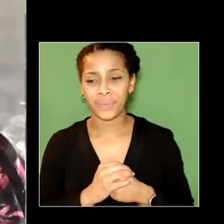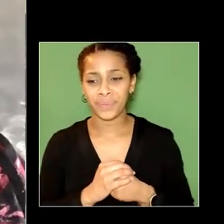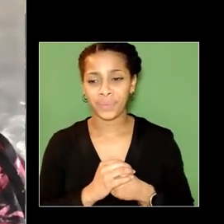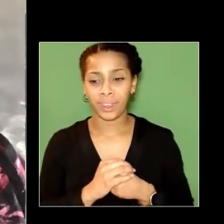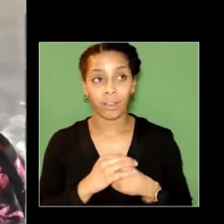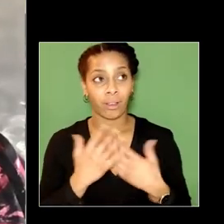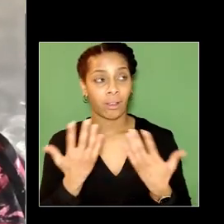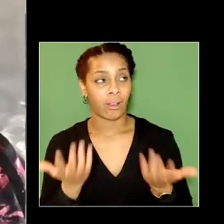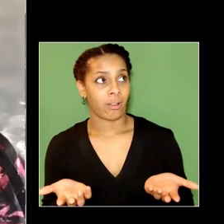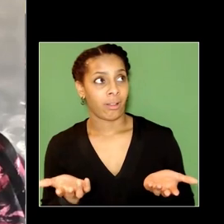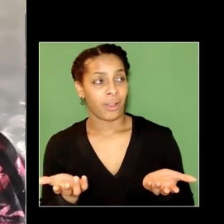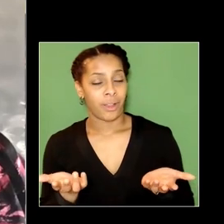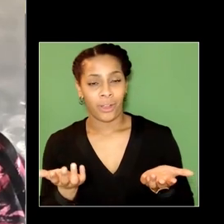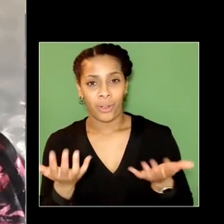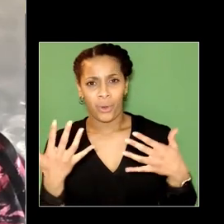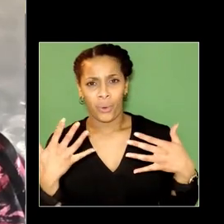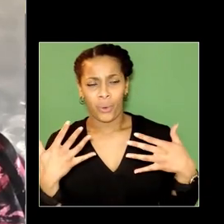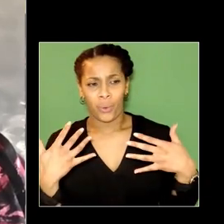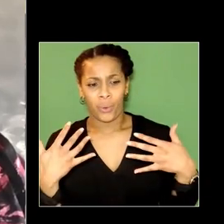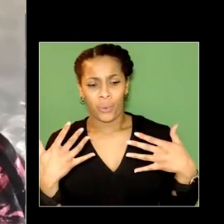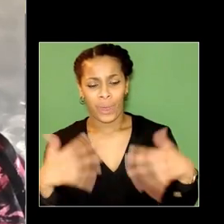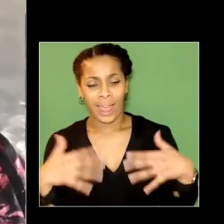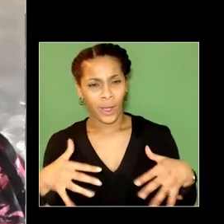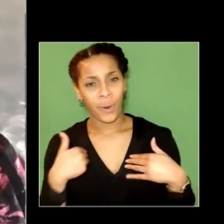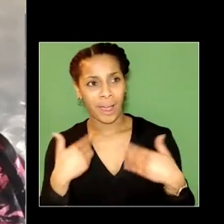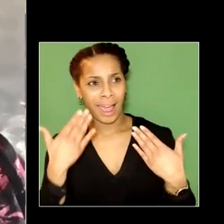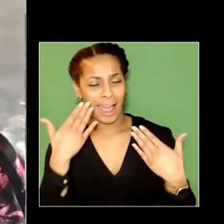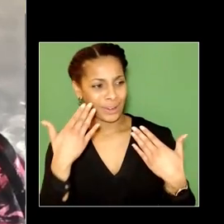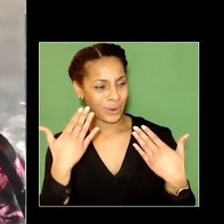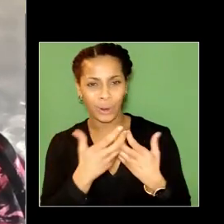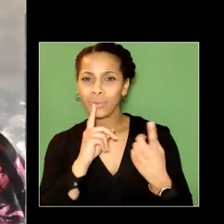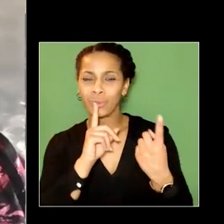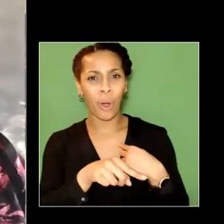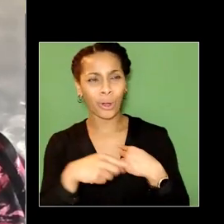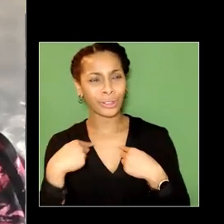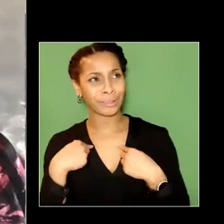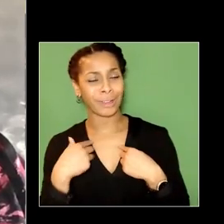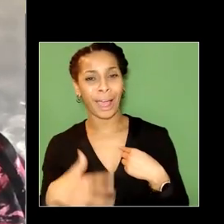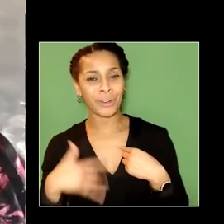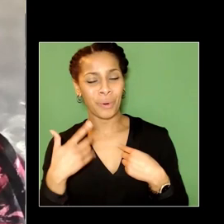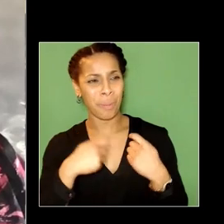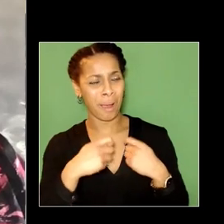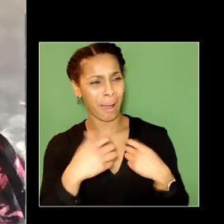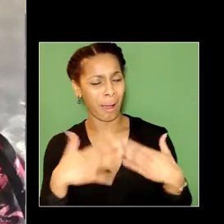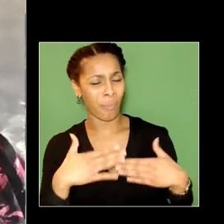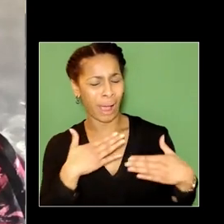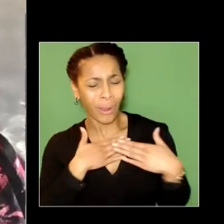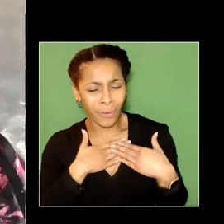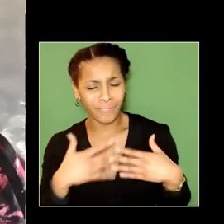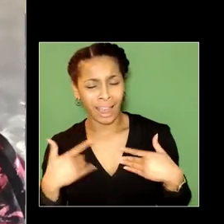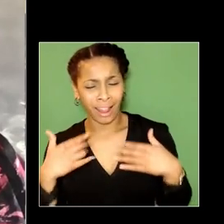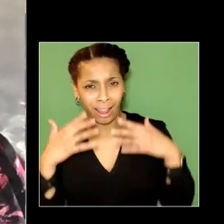Wow. Yeah, I don't know what to say. I don't want to cry. But no, that's